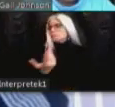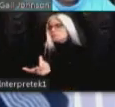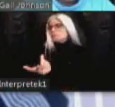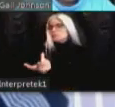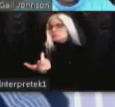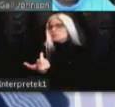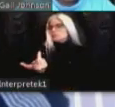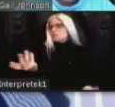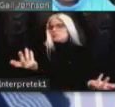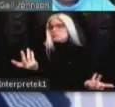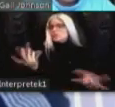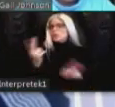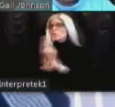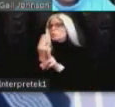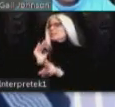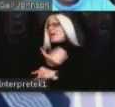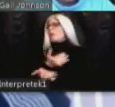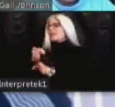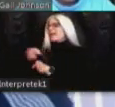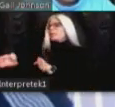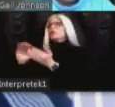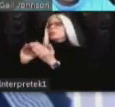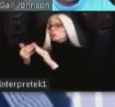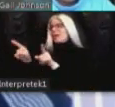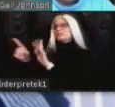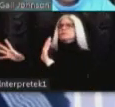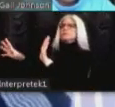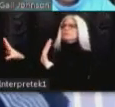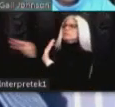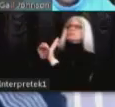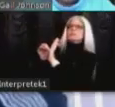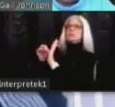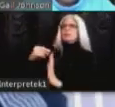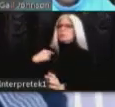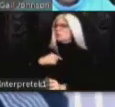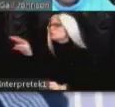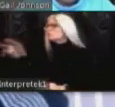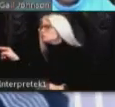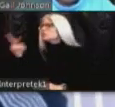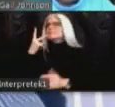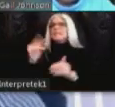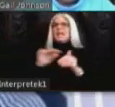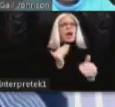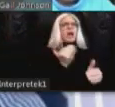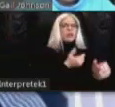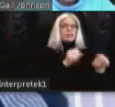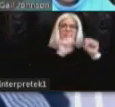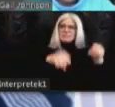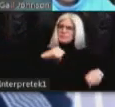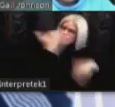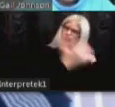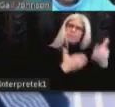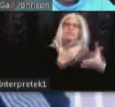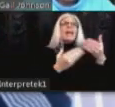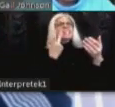neighboring communities as a model and a support to see how our systems can come together to support the continued growth.